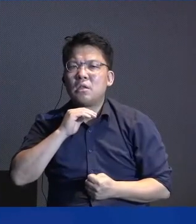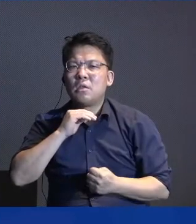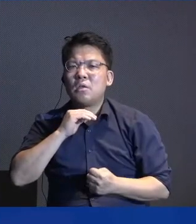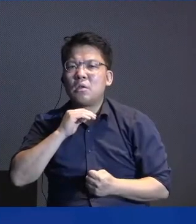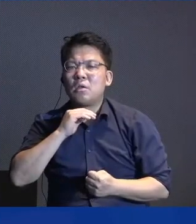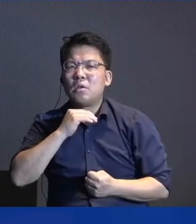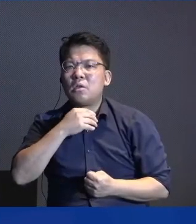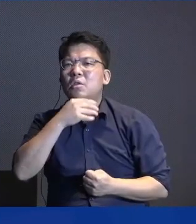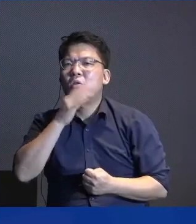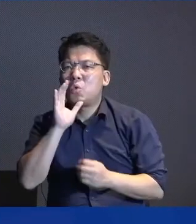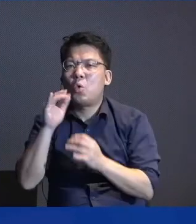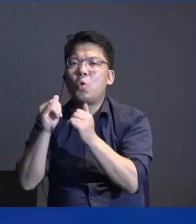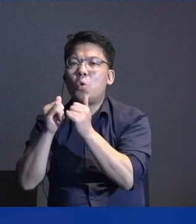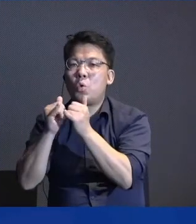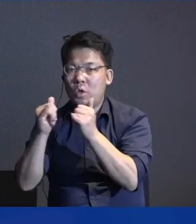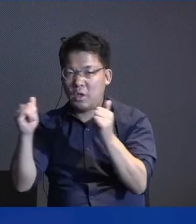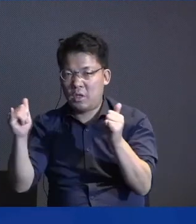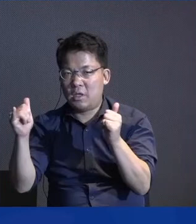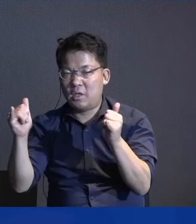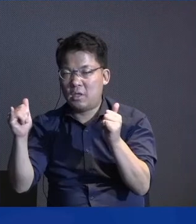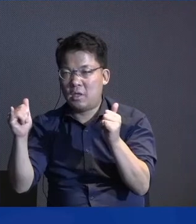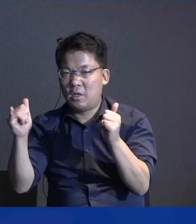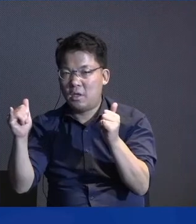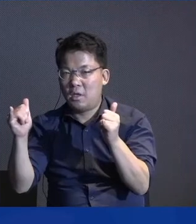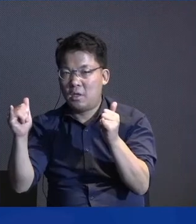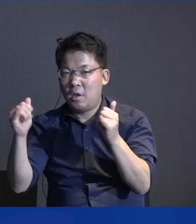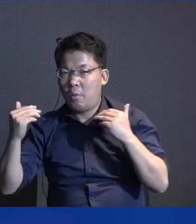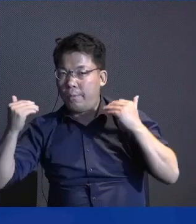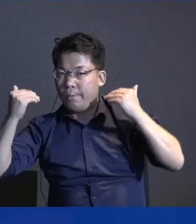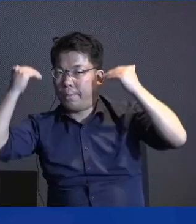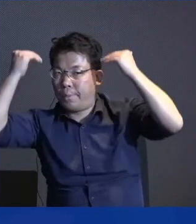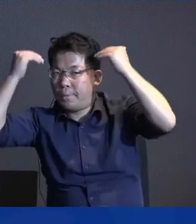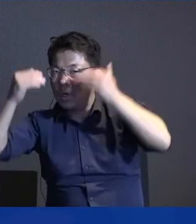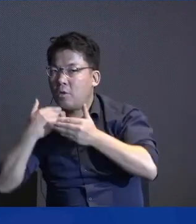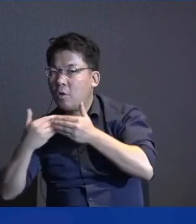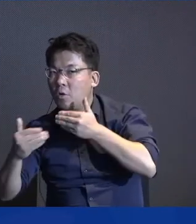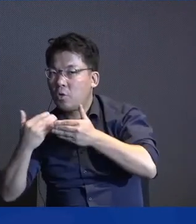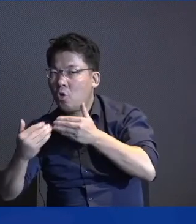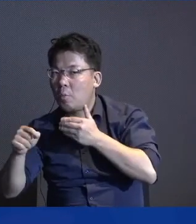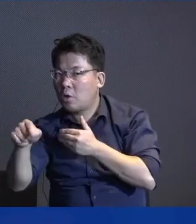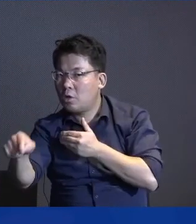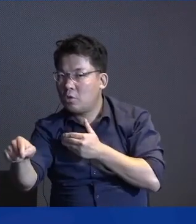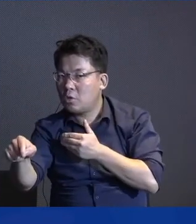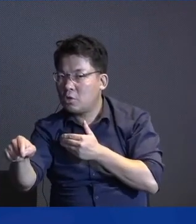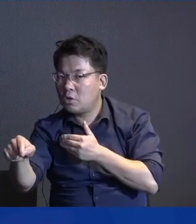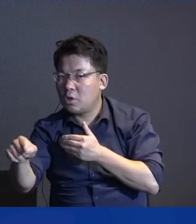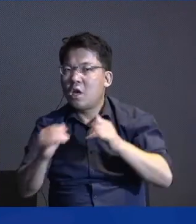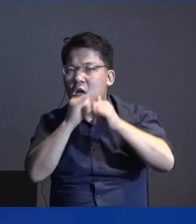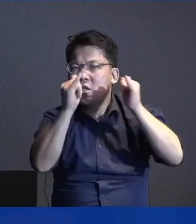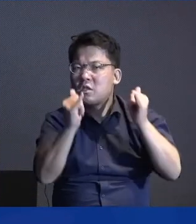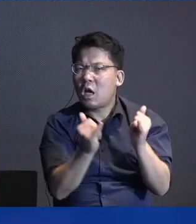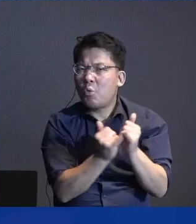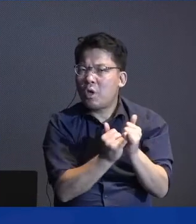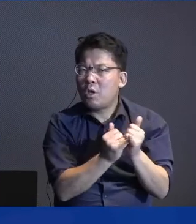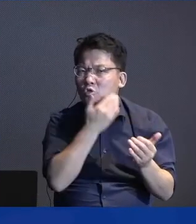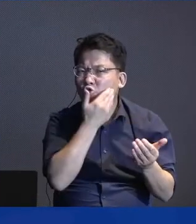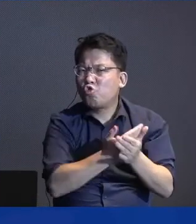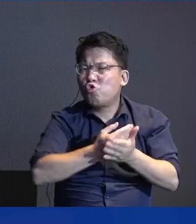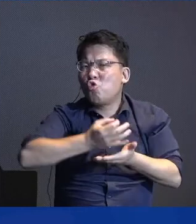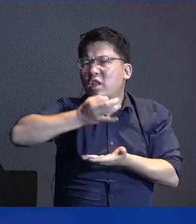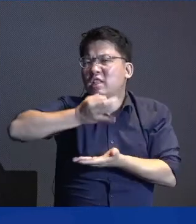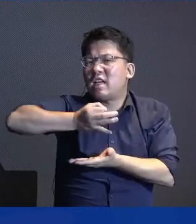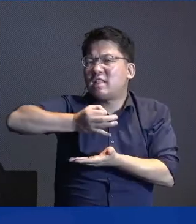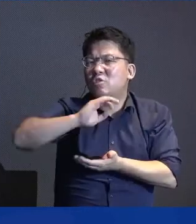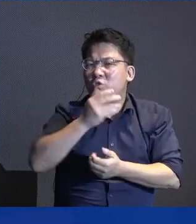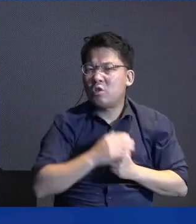this is all like their asset. There is inner asset and inner capability that older adults can strive for